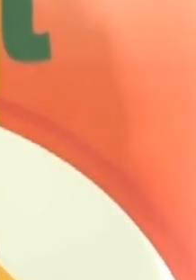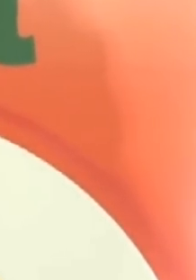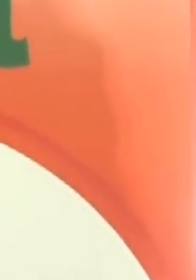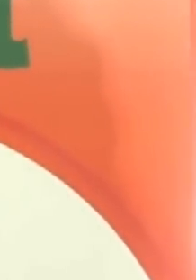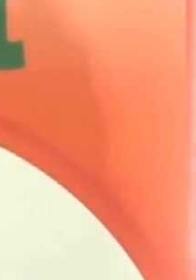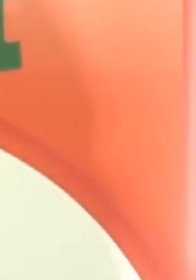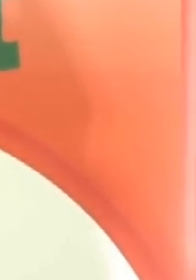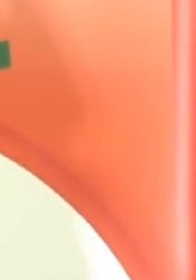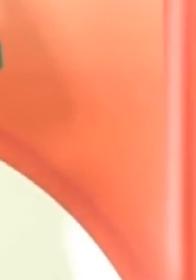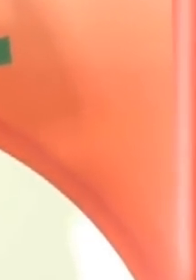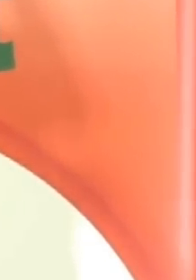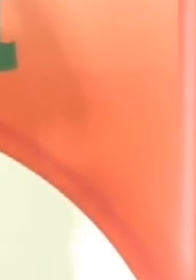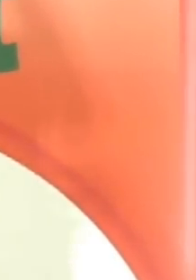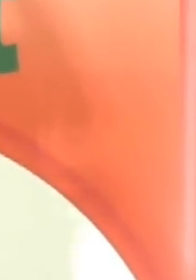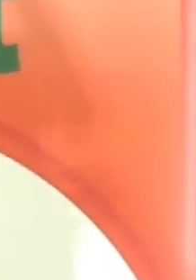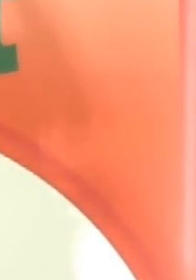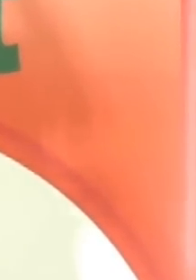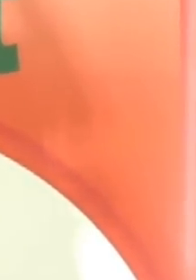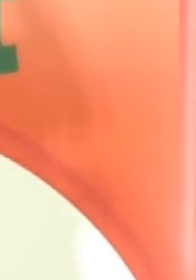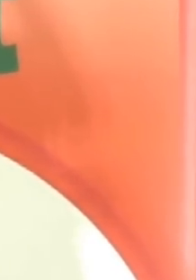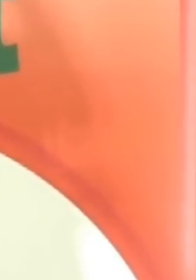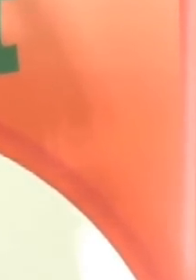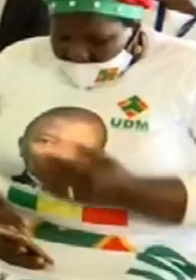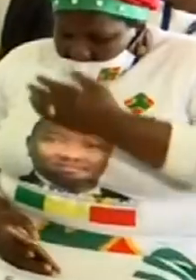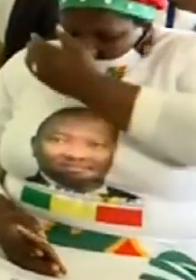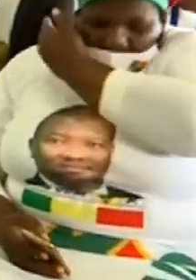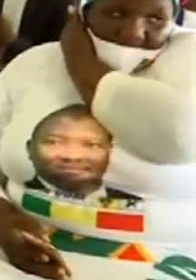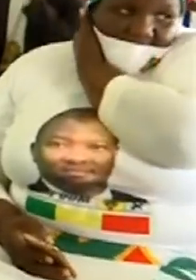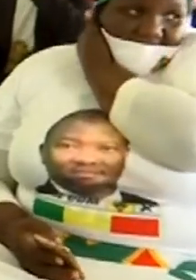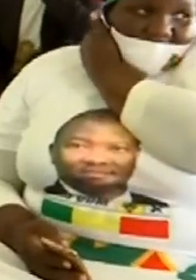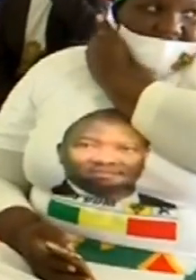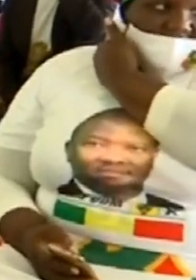Mawubuye uMzantsi Afrika wethu emaseleni, mawubuye!